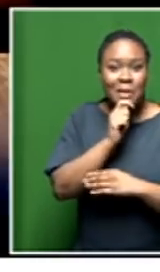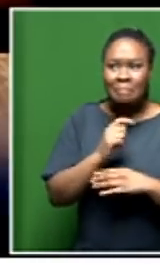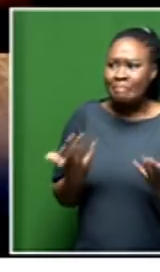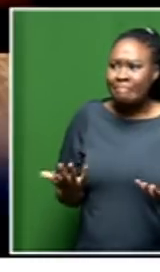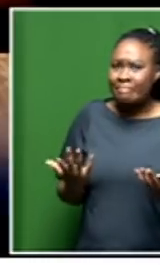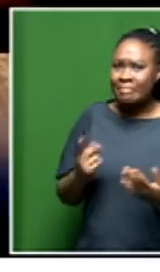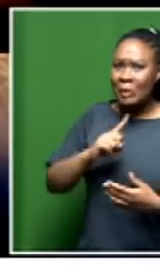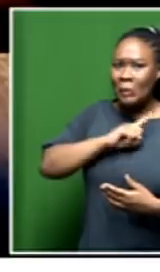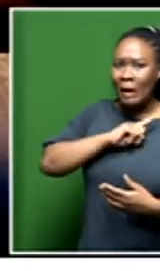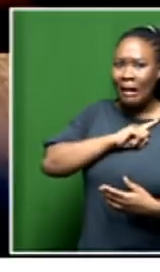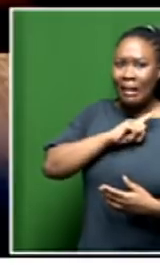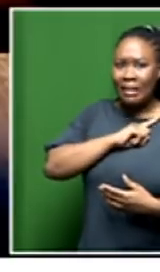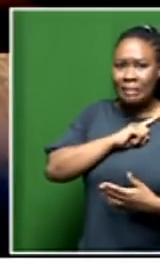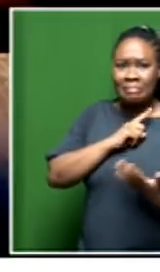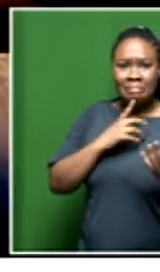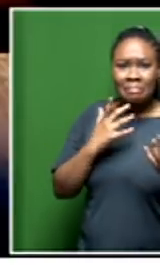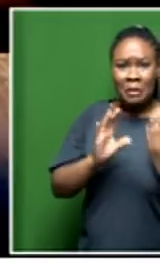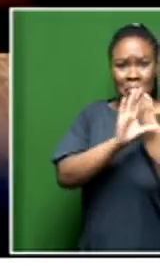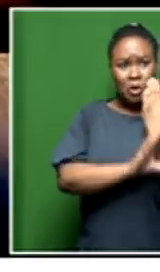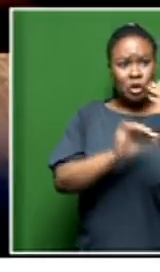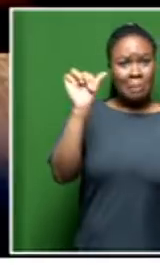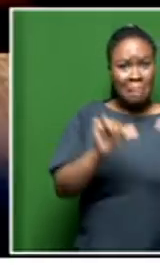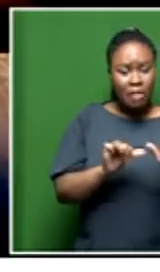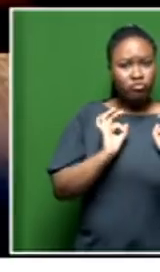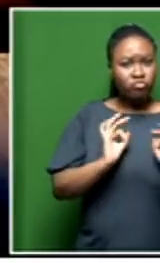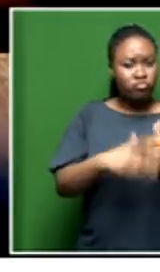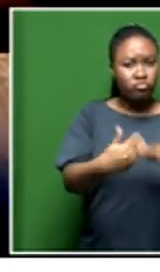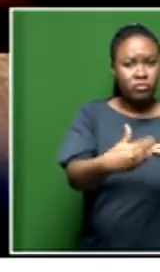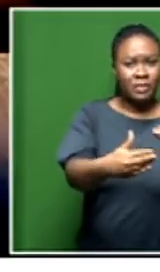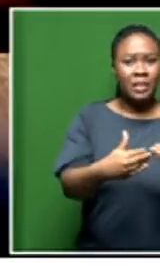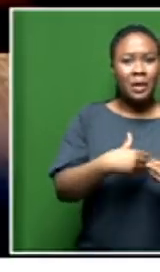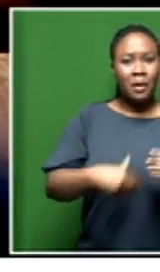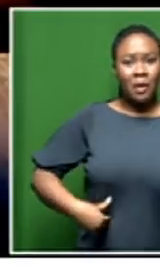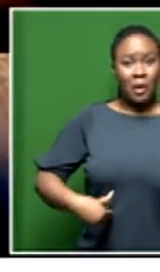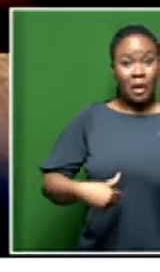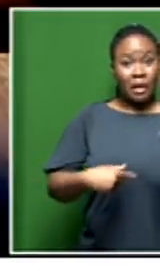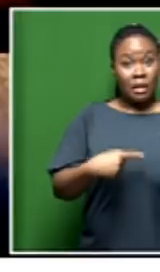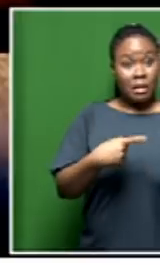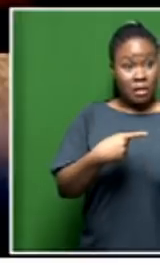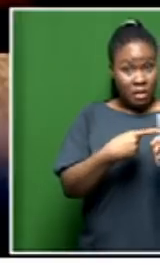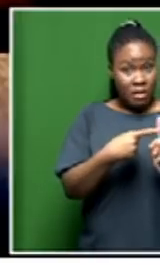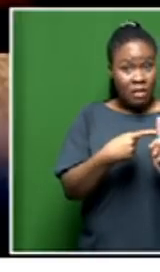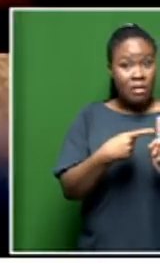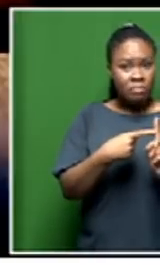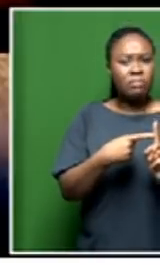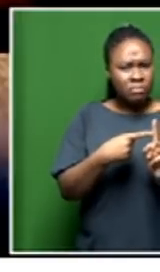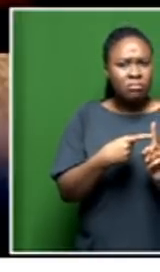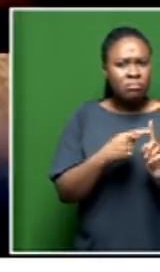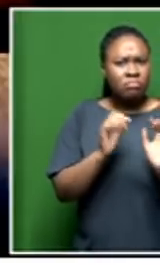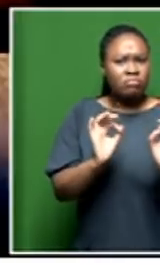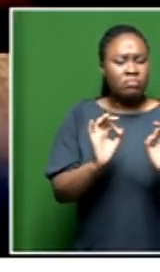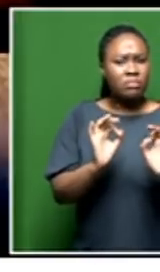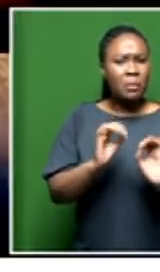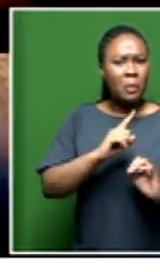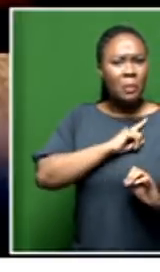why did the junta quickly restore the constitution following the suspension of Burkina Faso by the AU? What could have actually been at